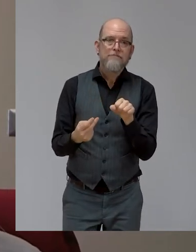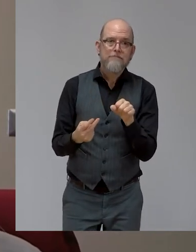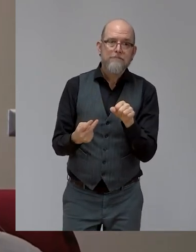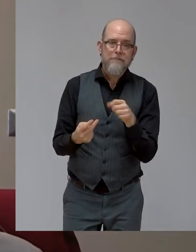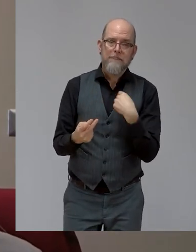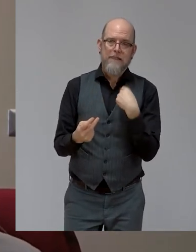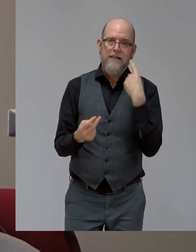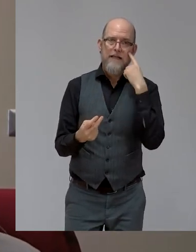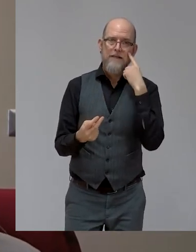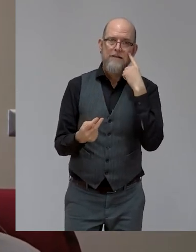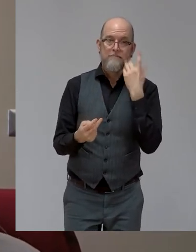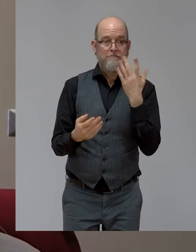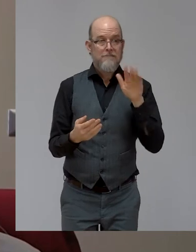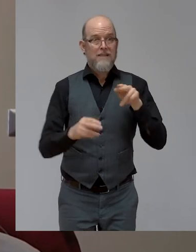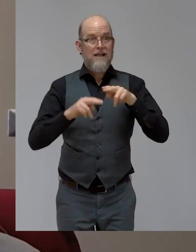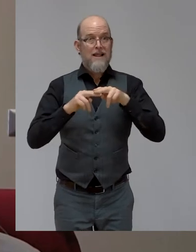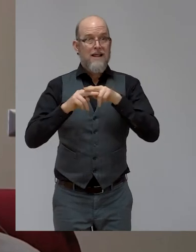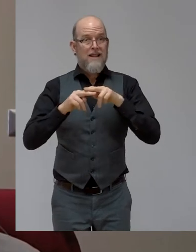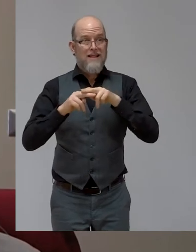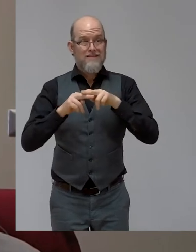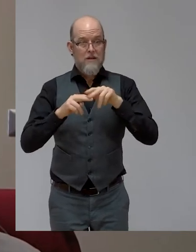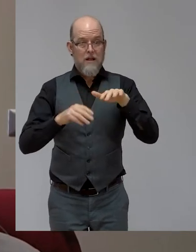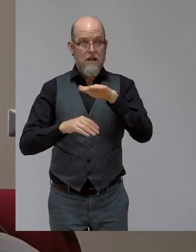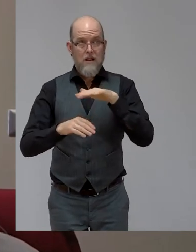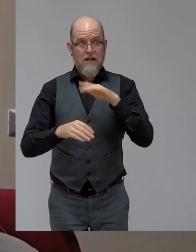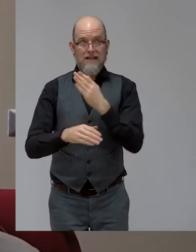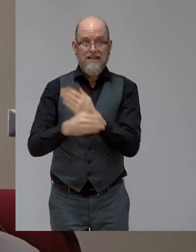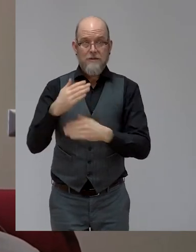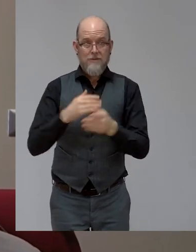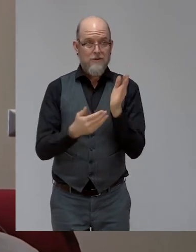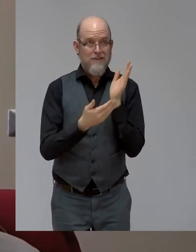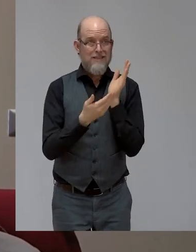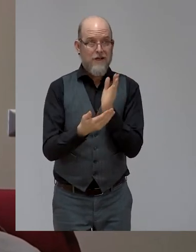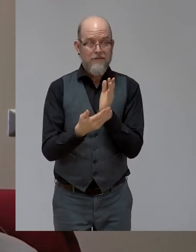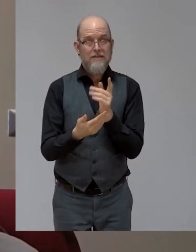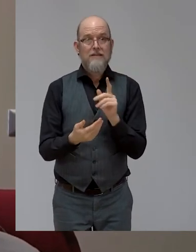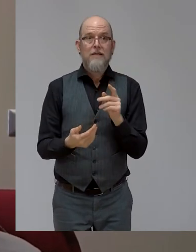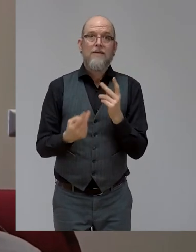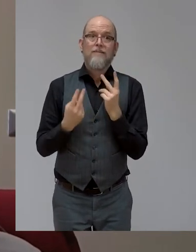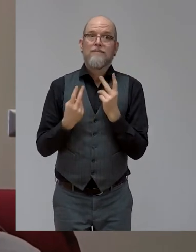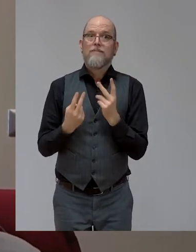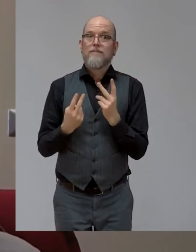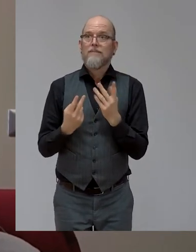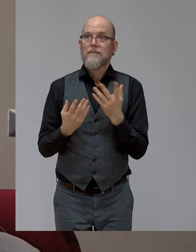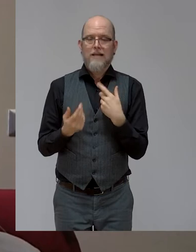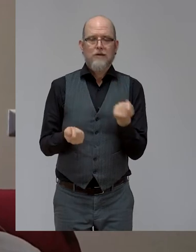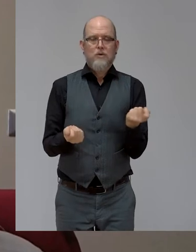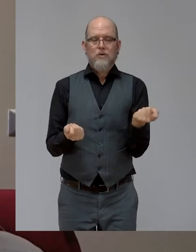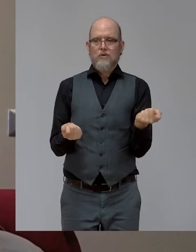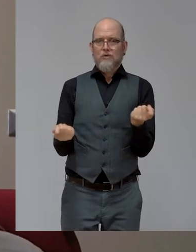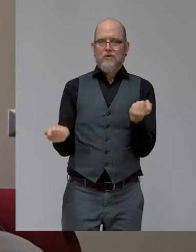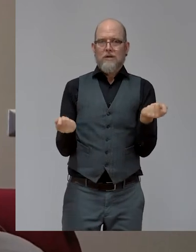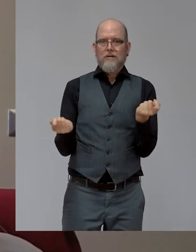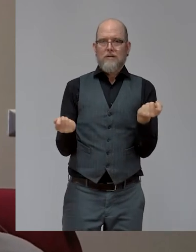Service, SENADIS, is a key actor articulating the effort of the public and private sector aimed at